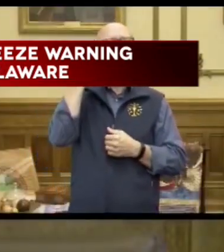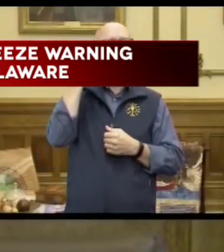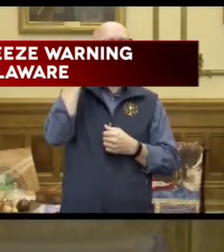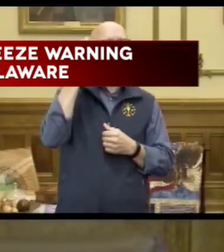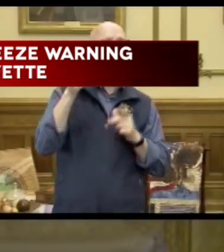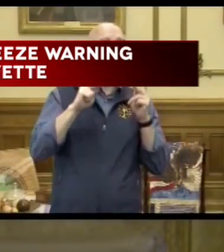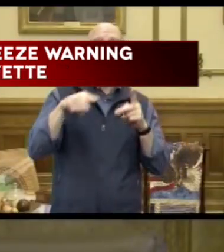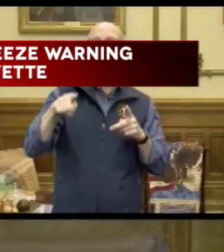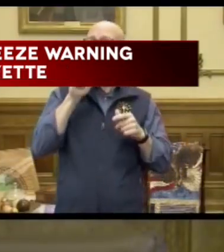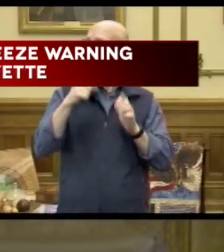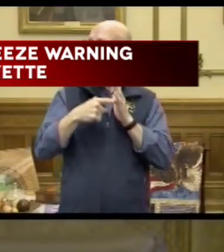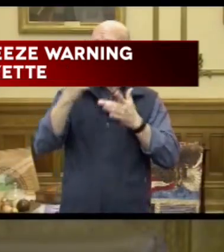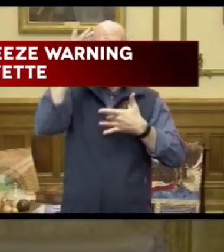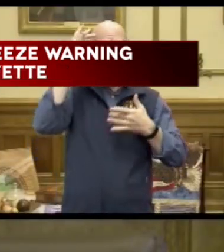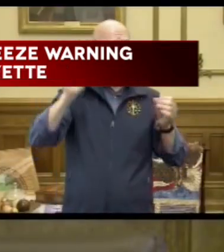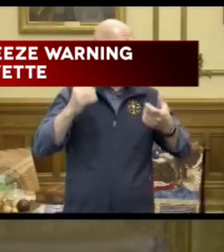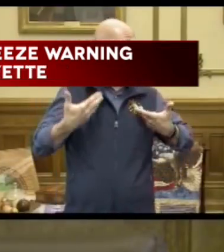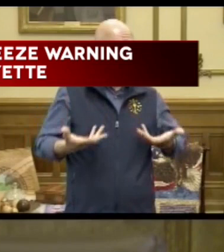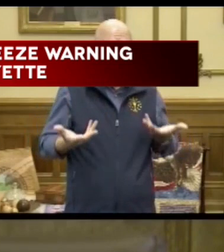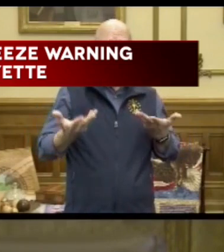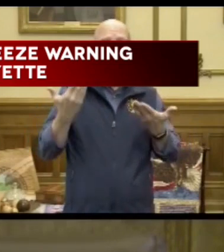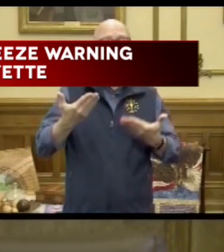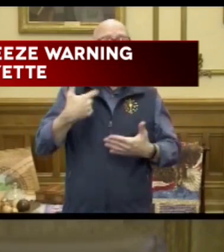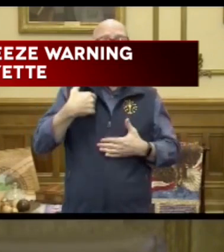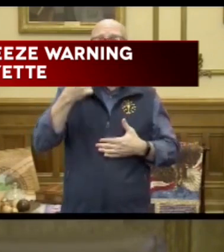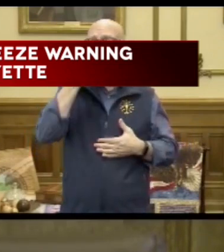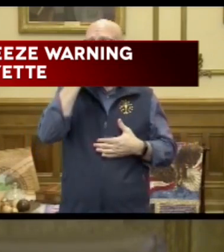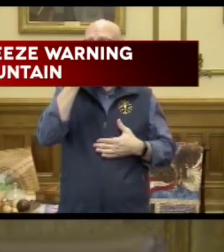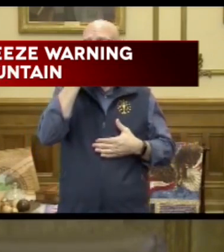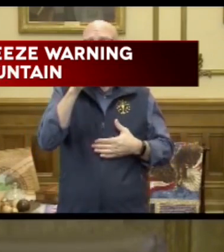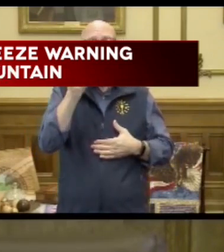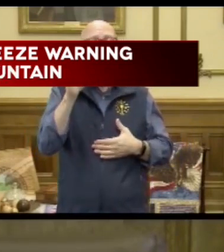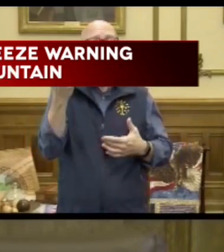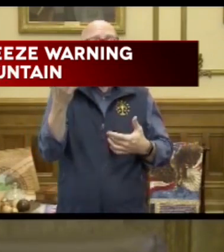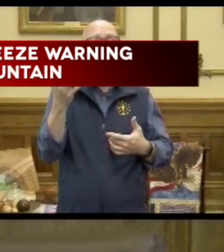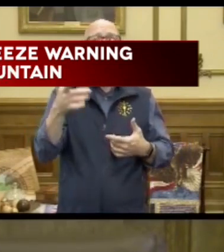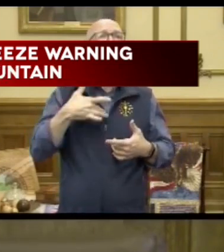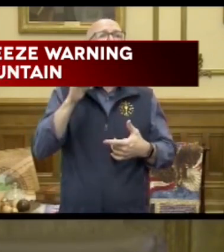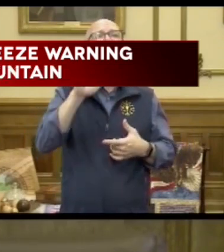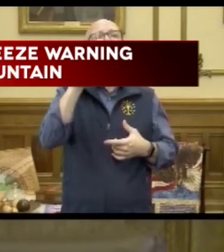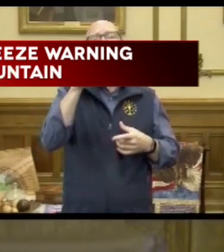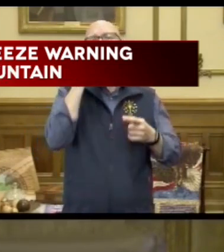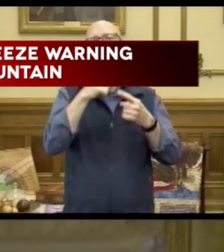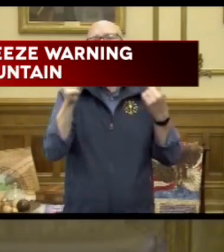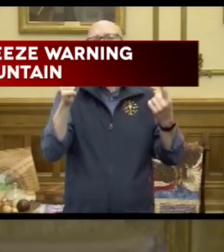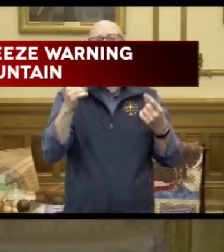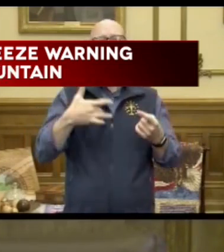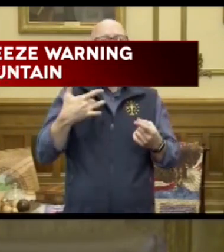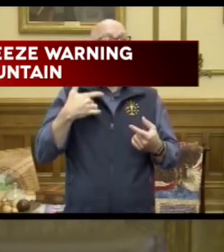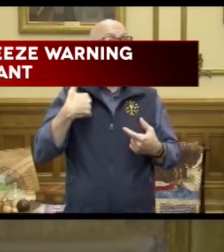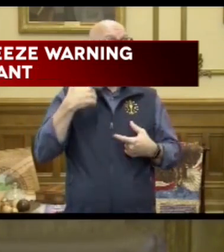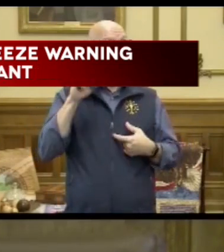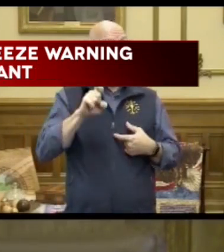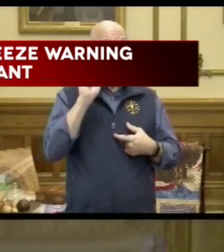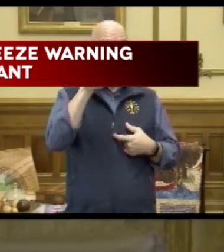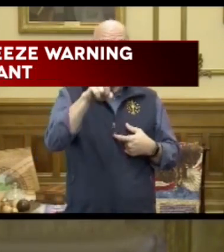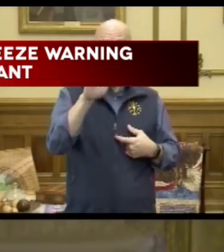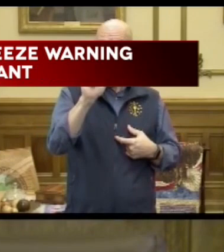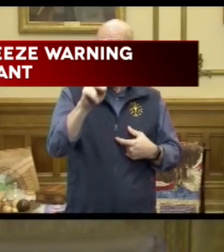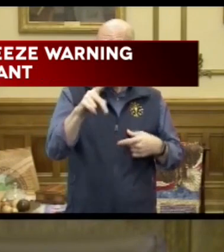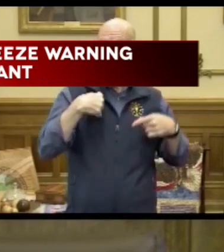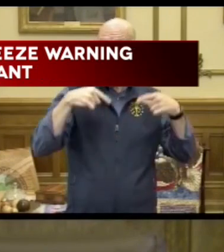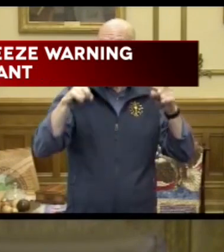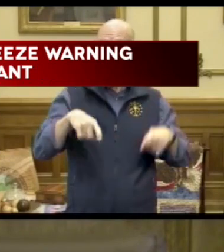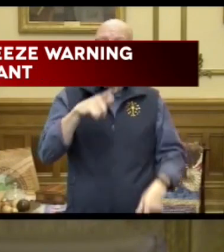after Indiana's top doctor, Kristina Box, announced she is positive for the virus. She explained that her daughter and grandson also